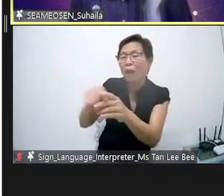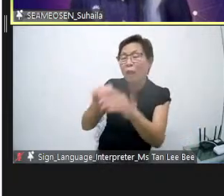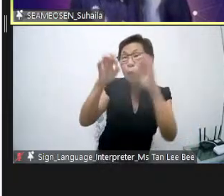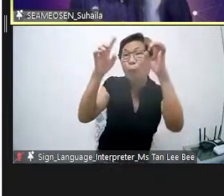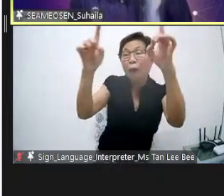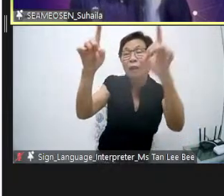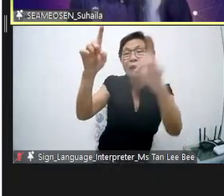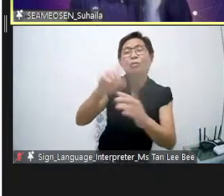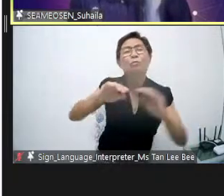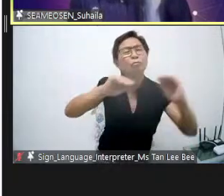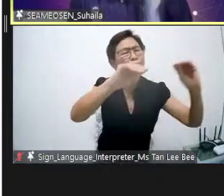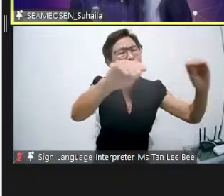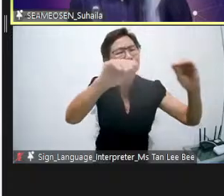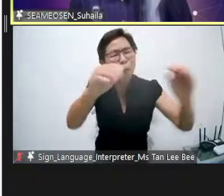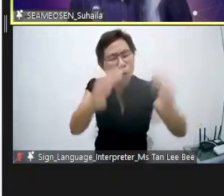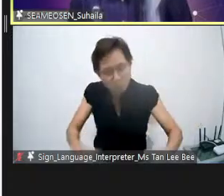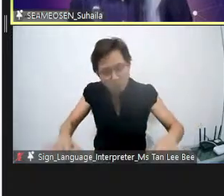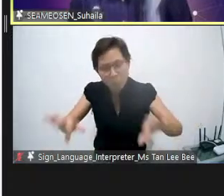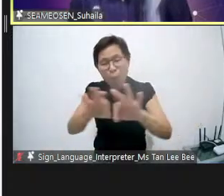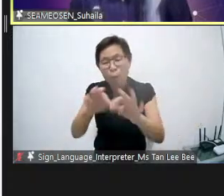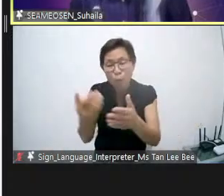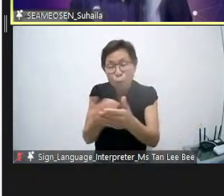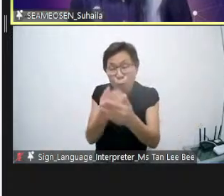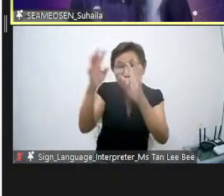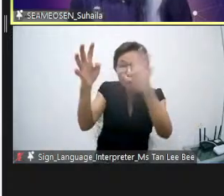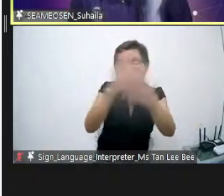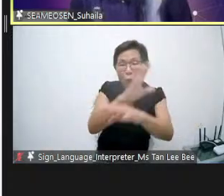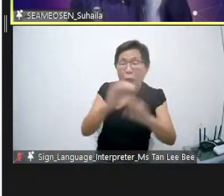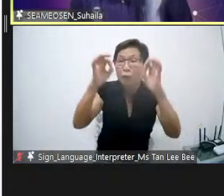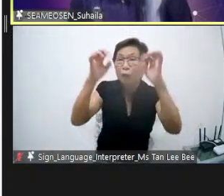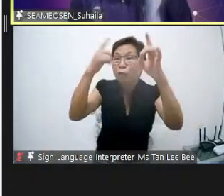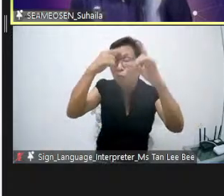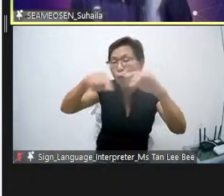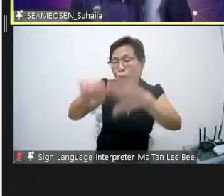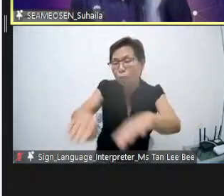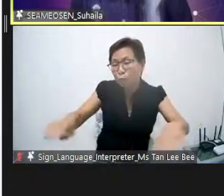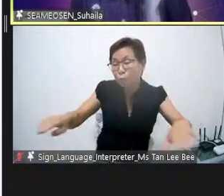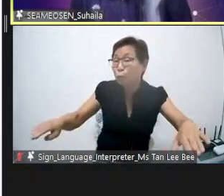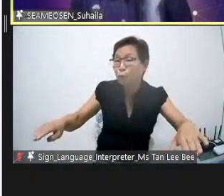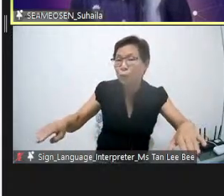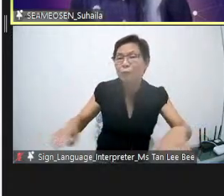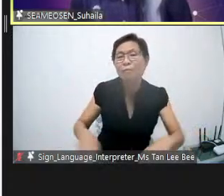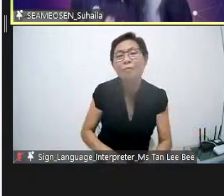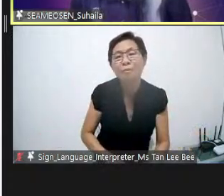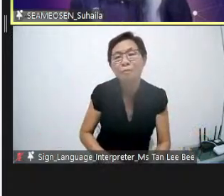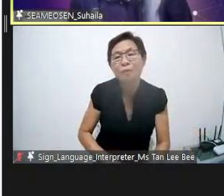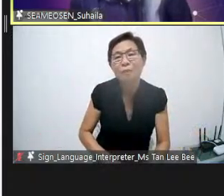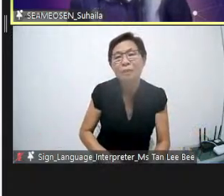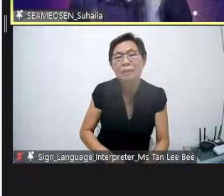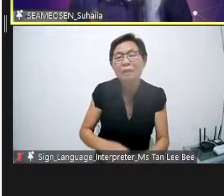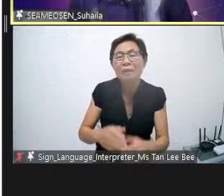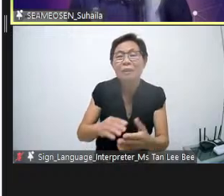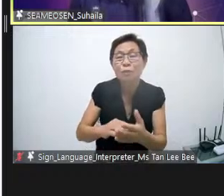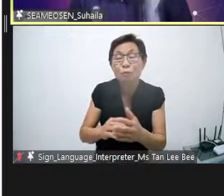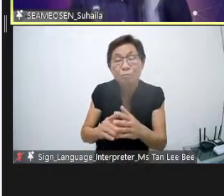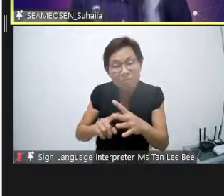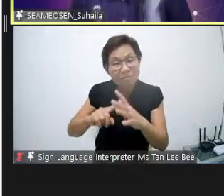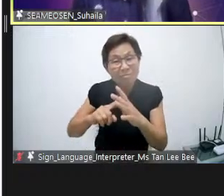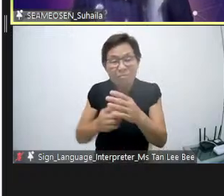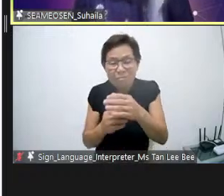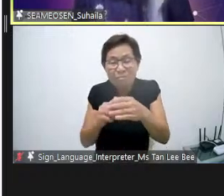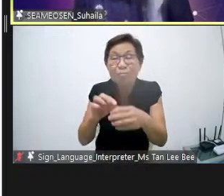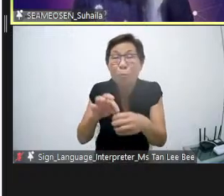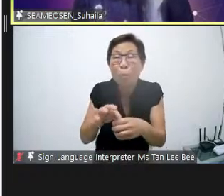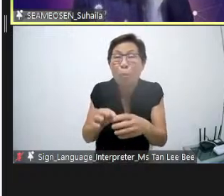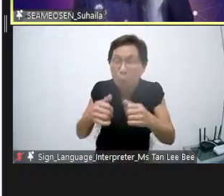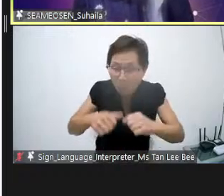to educate the importance of innovation in education for learners with disabilities, to instill inspiration and motivation, as